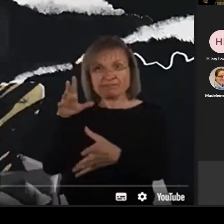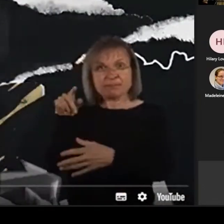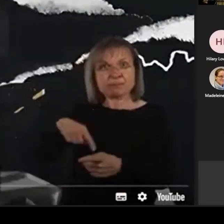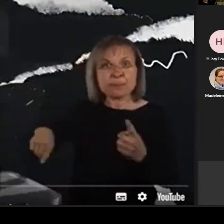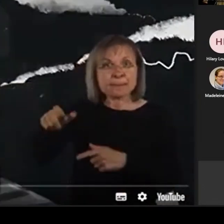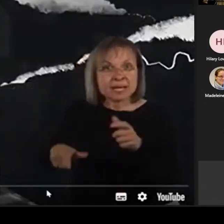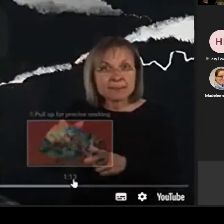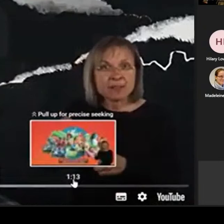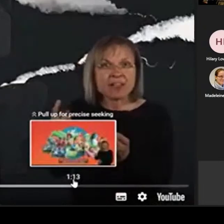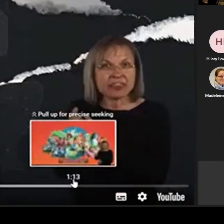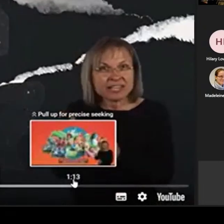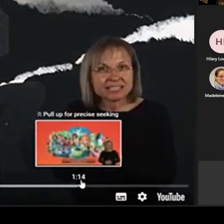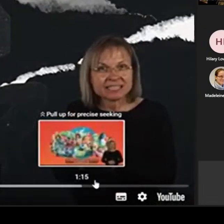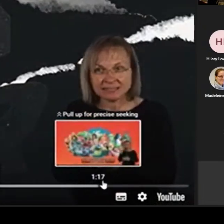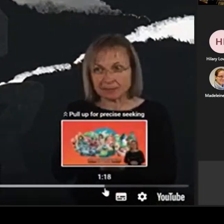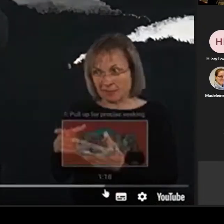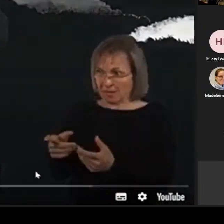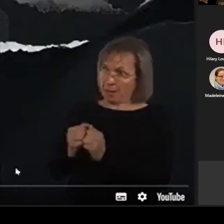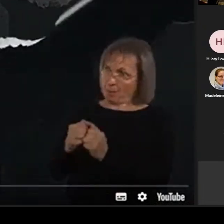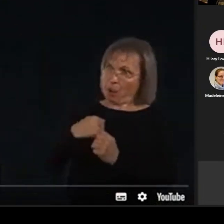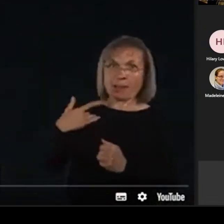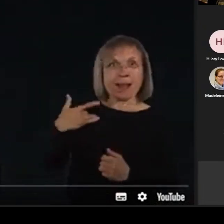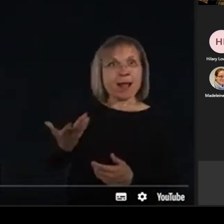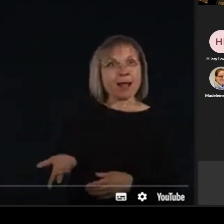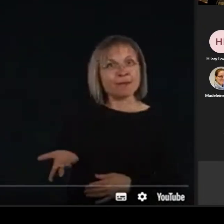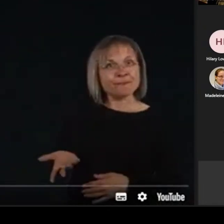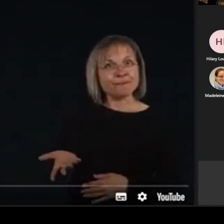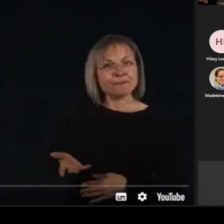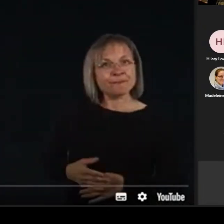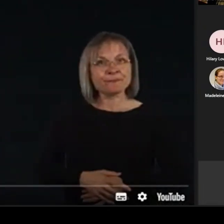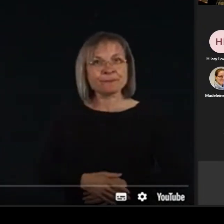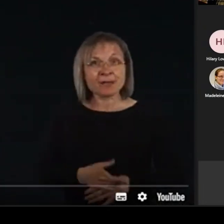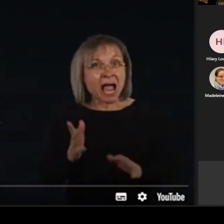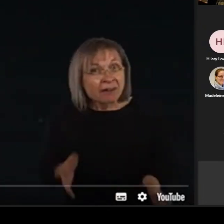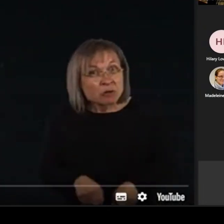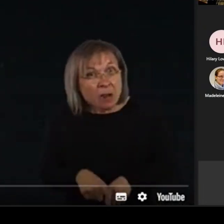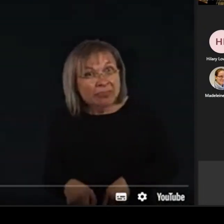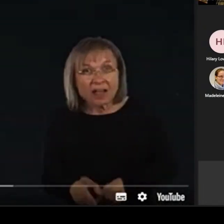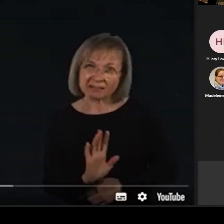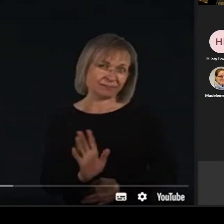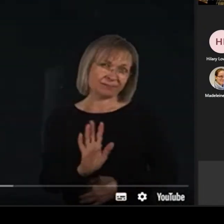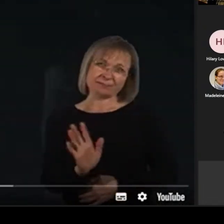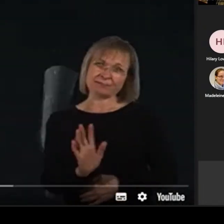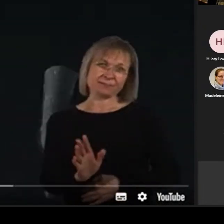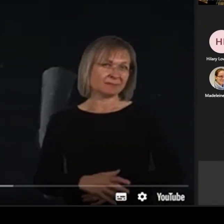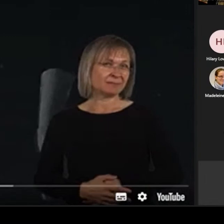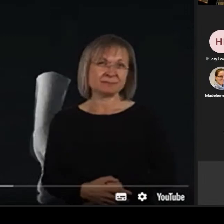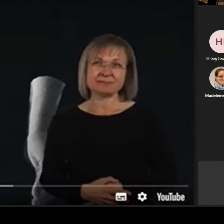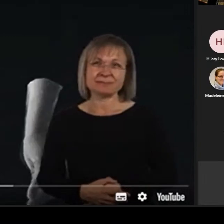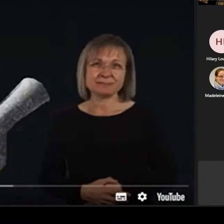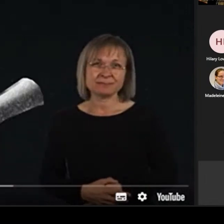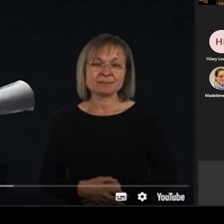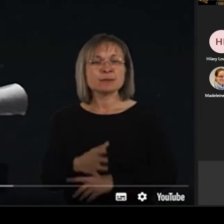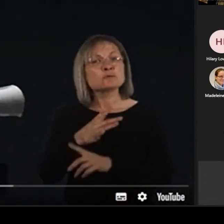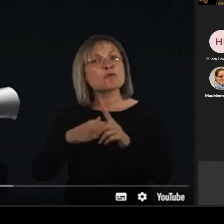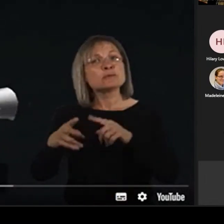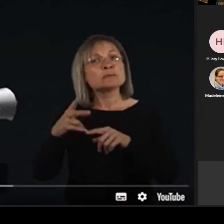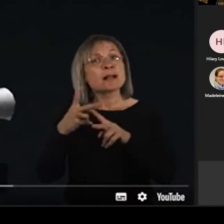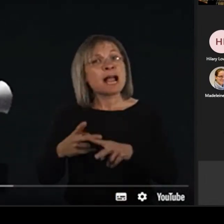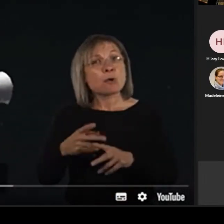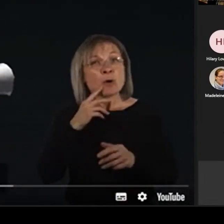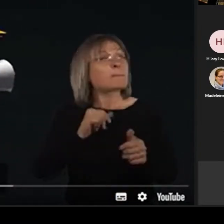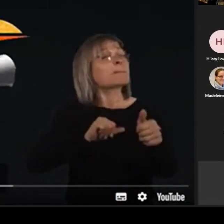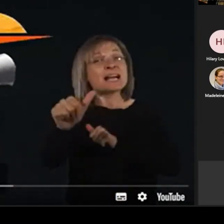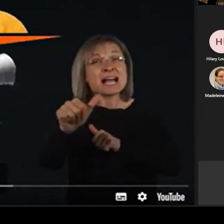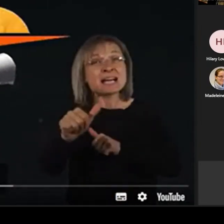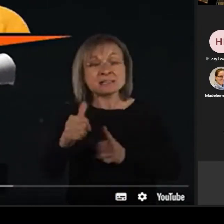and contact with the people and things that make our lives worthwhile. It doesn't have to be this way. At